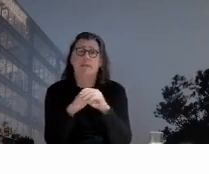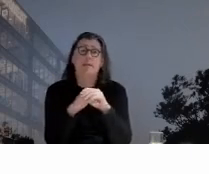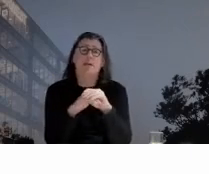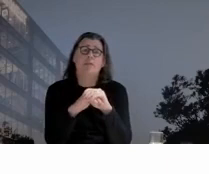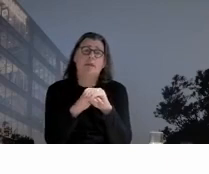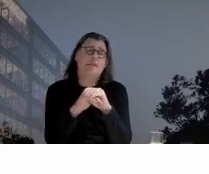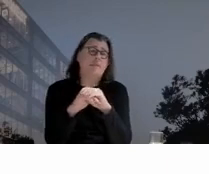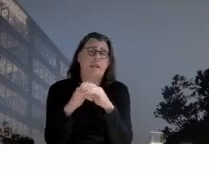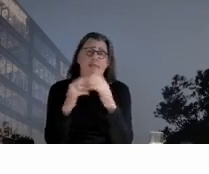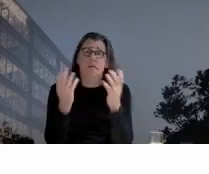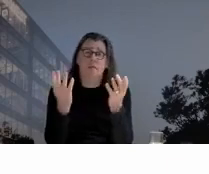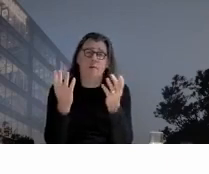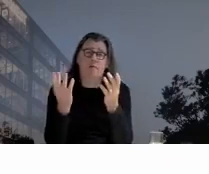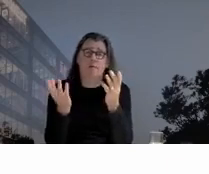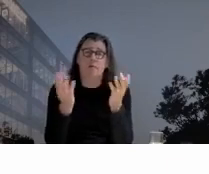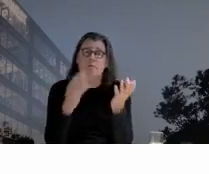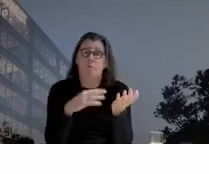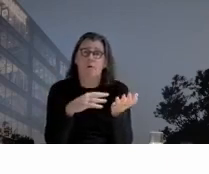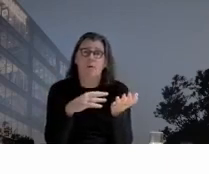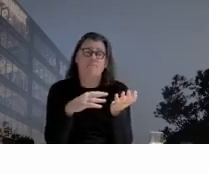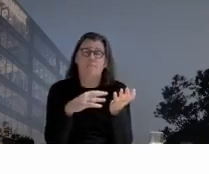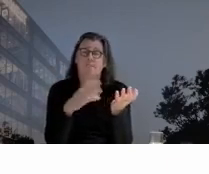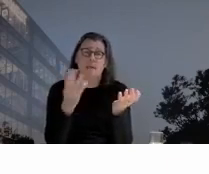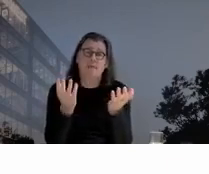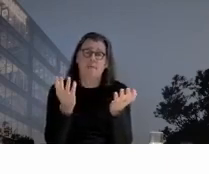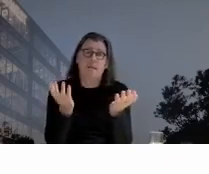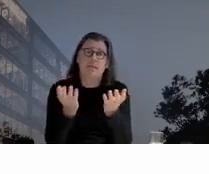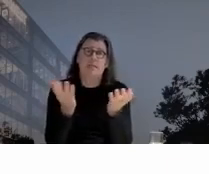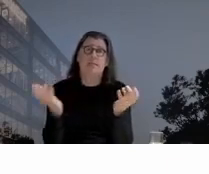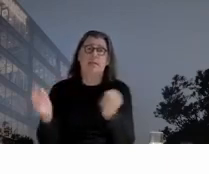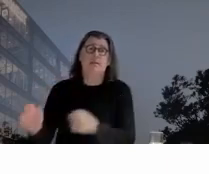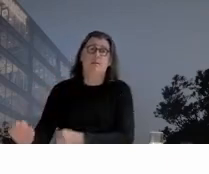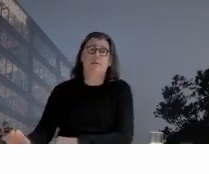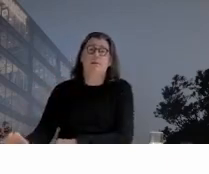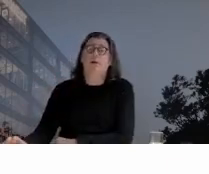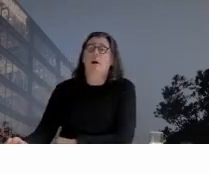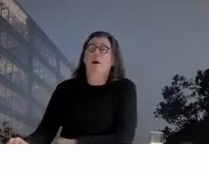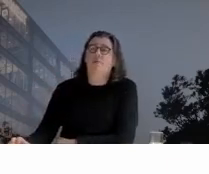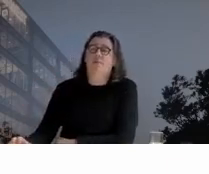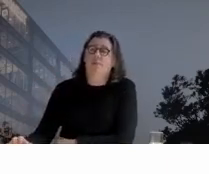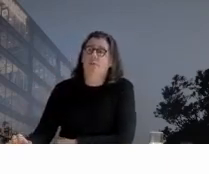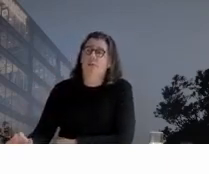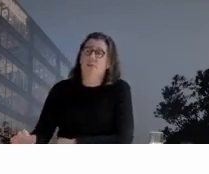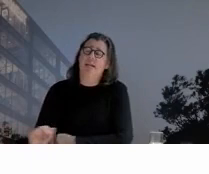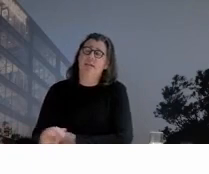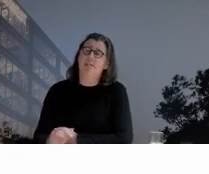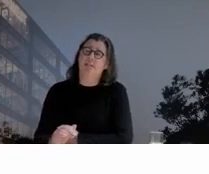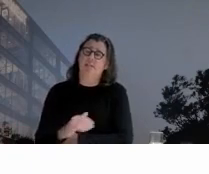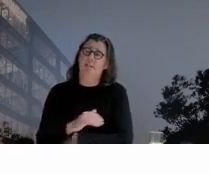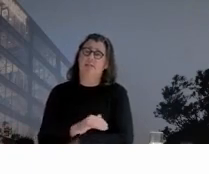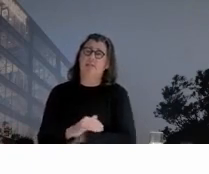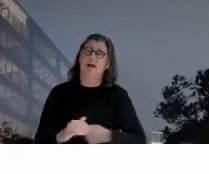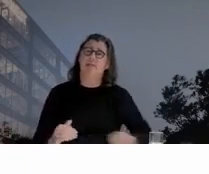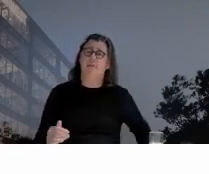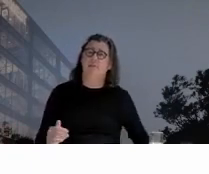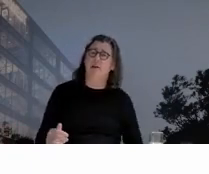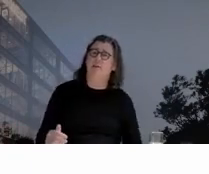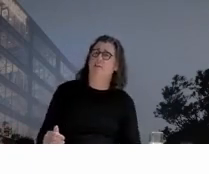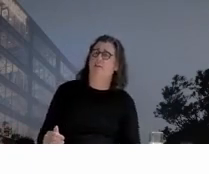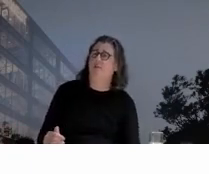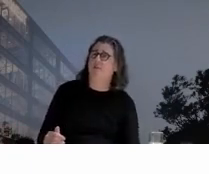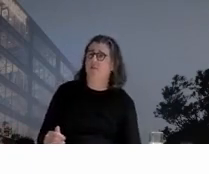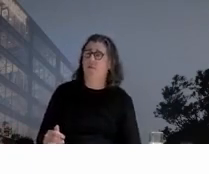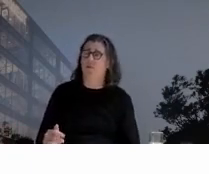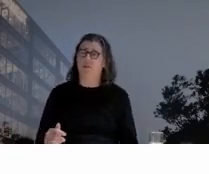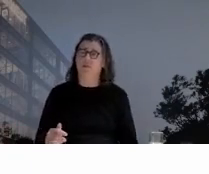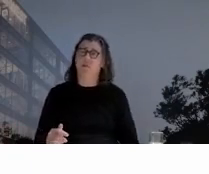23%. So that's a saving of somewhere between 1 and 7 million kilos of CO2. And as you can see on the graph on the right,